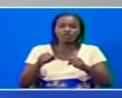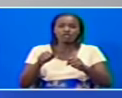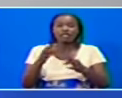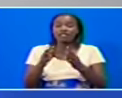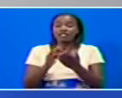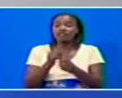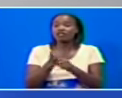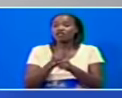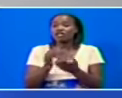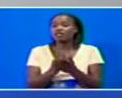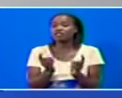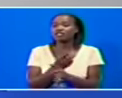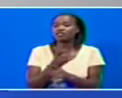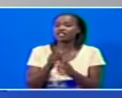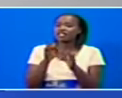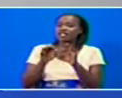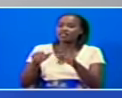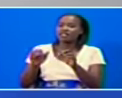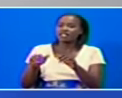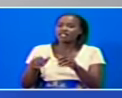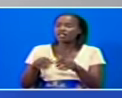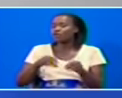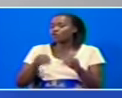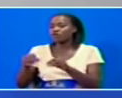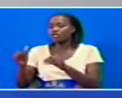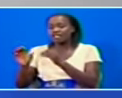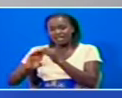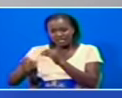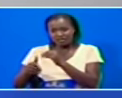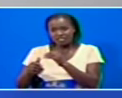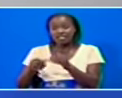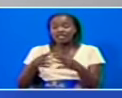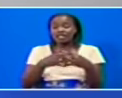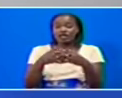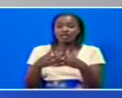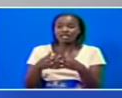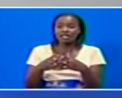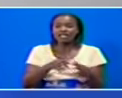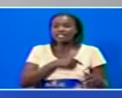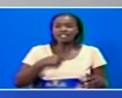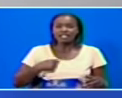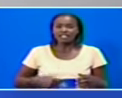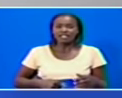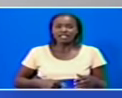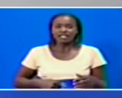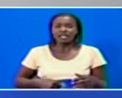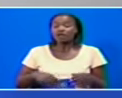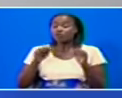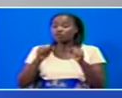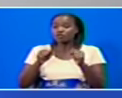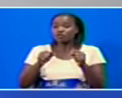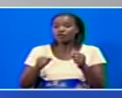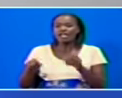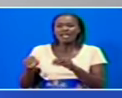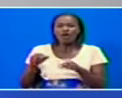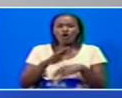something else, if it's agriculture, I'll go to another part of the United States. That's what we need to do for our continent. China has grown because its people can move around.